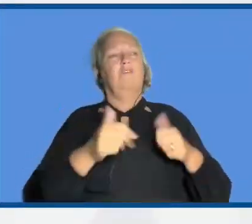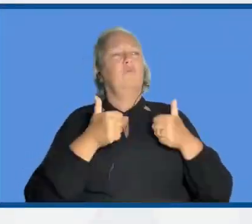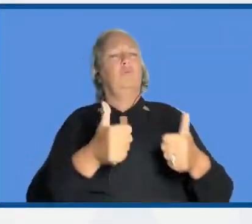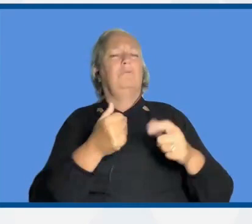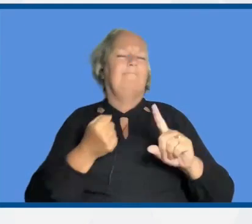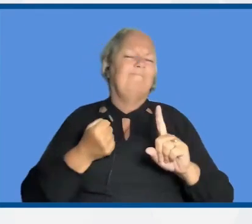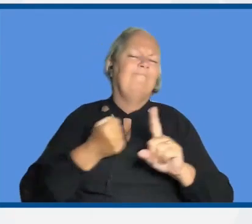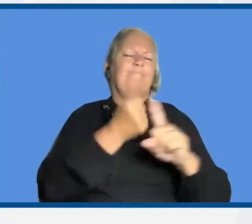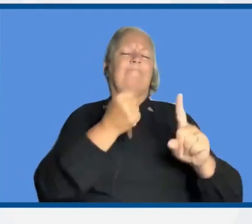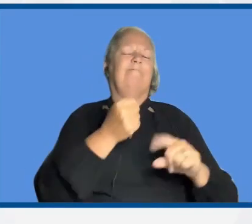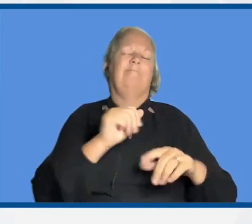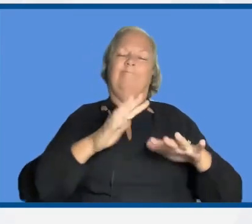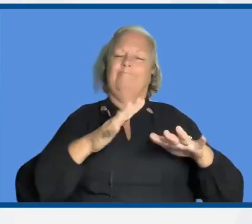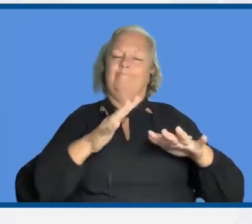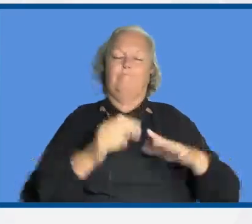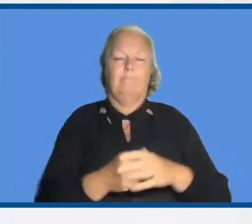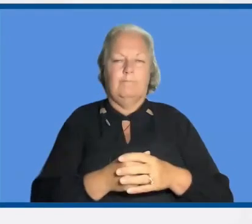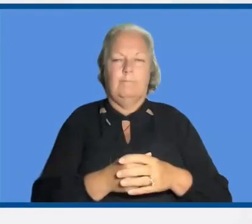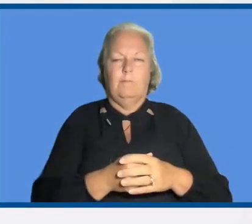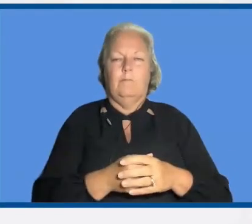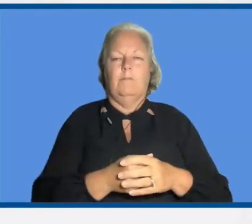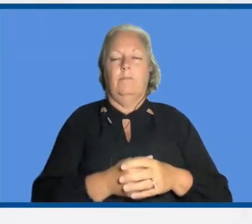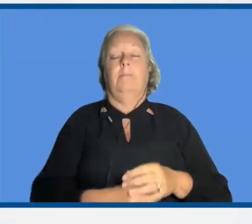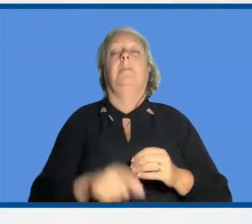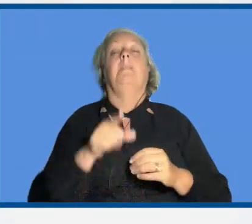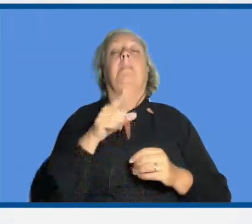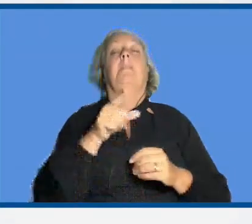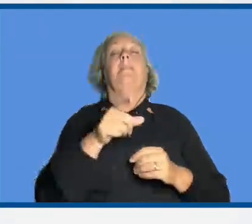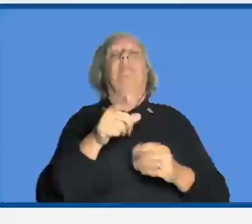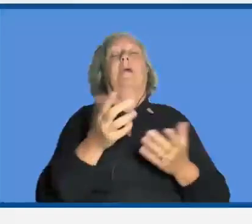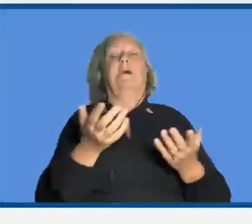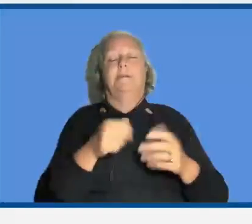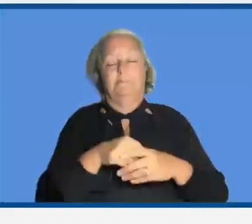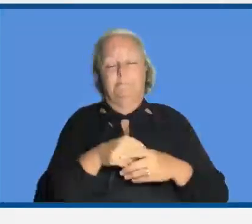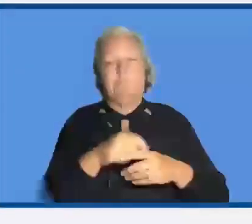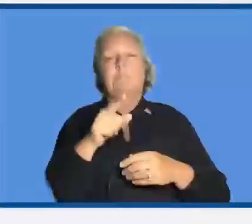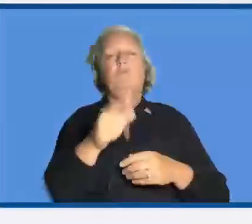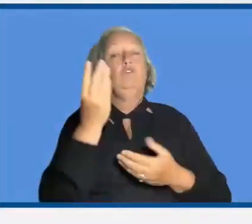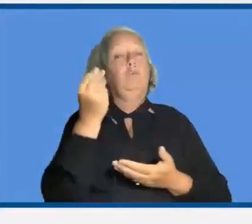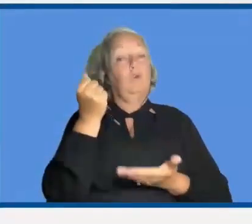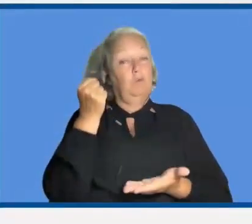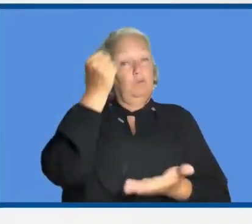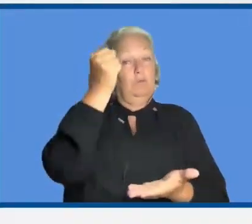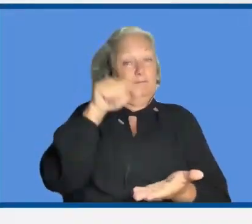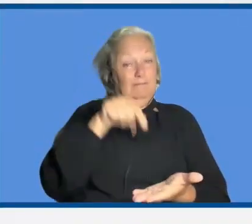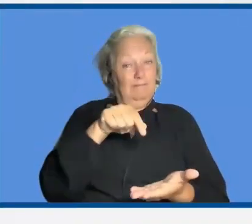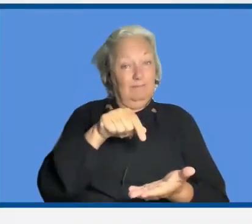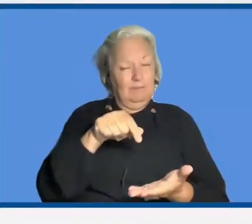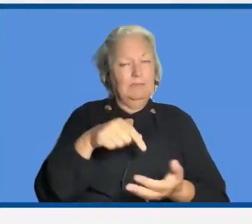in terms of budgets, according to the progress that these times